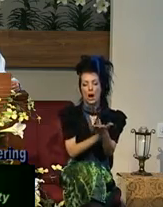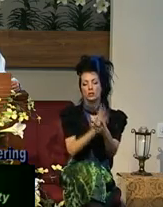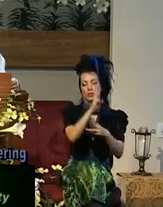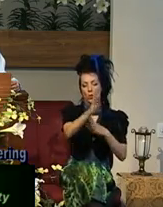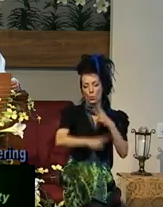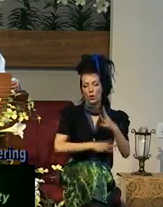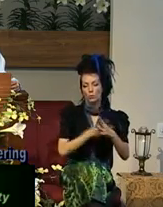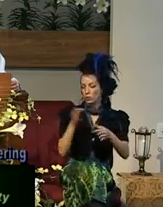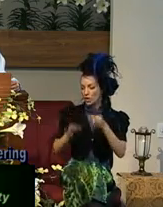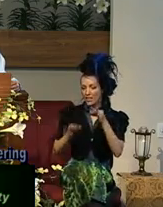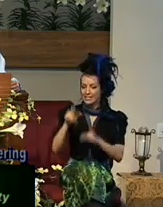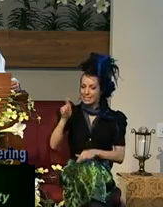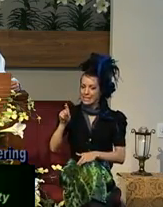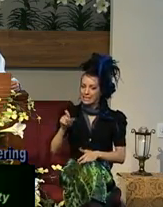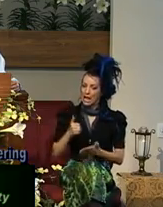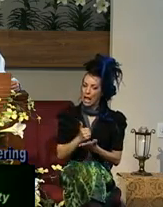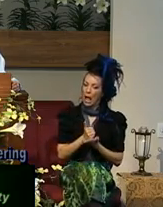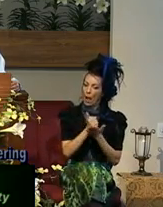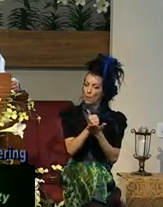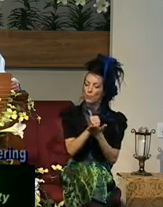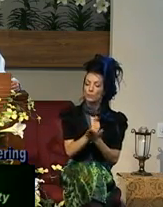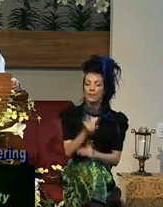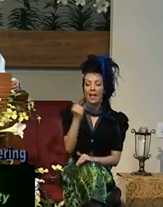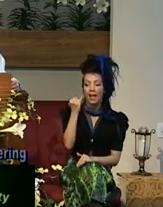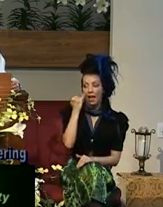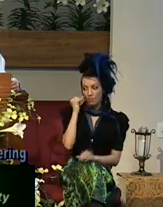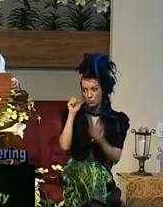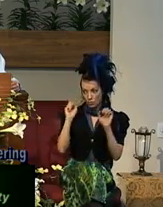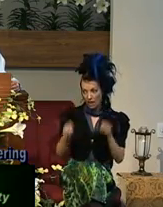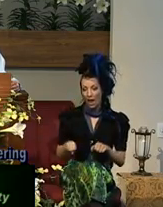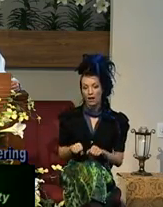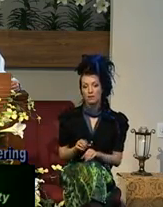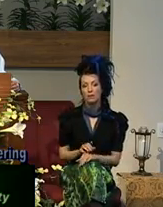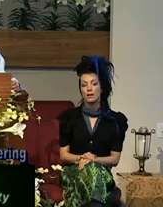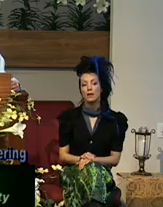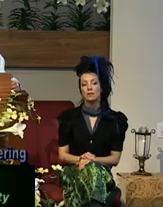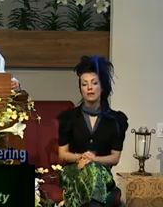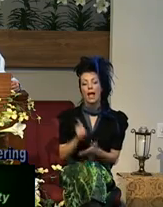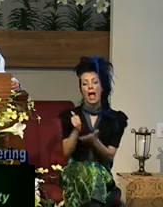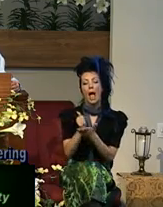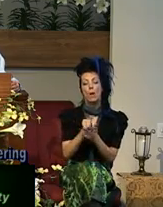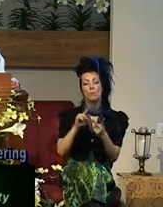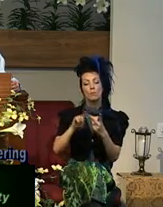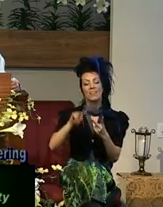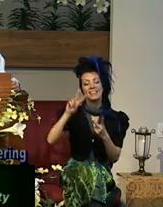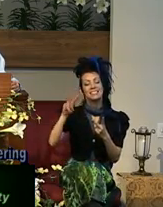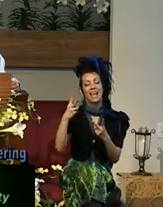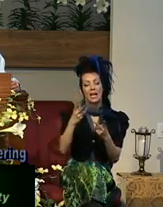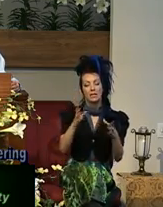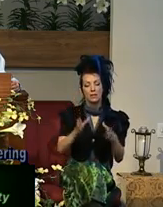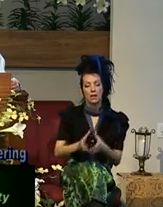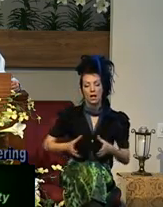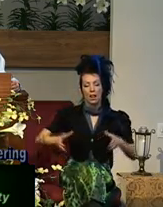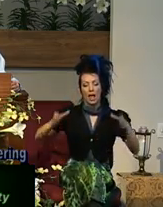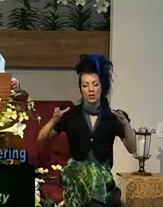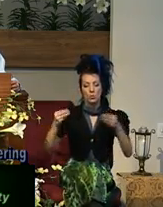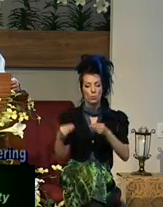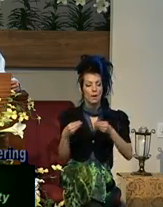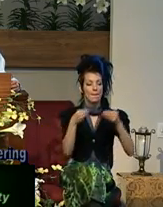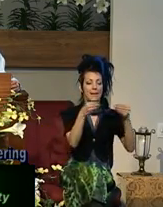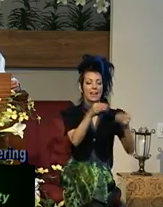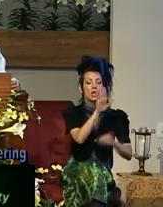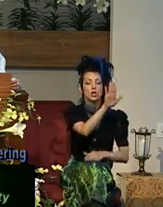sorely lacking. And if you can be as generous as you possibly can in the second offering, we'll be passing that along to the denomination for that